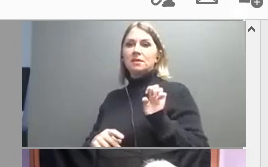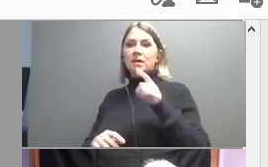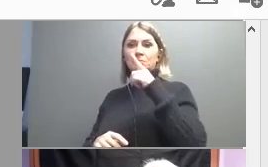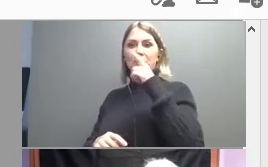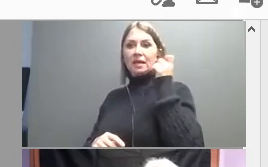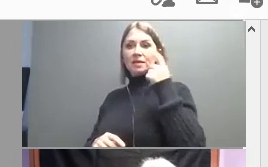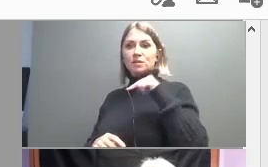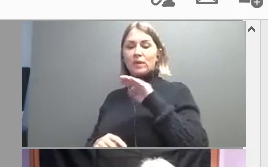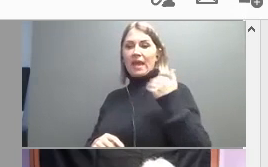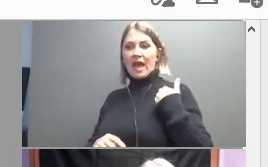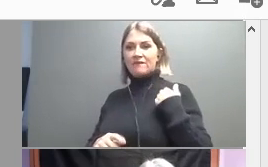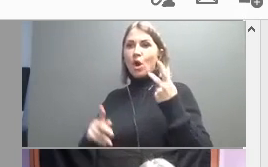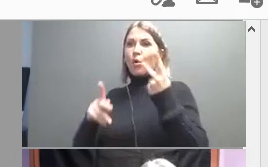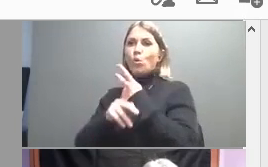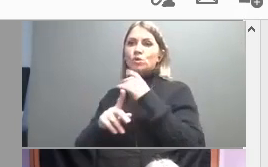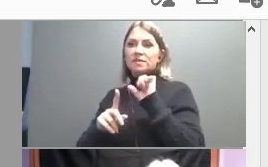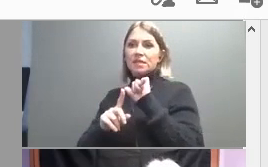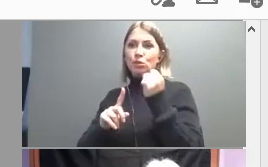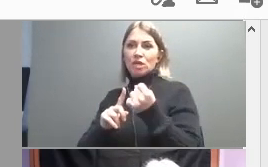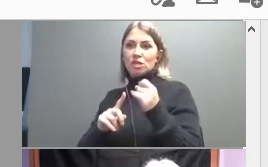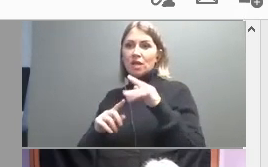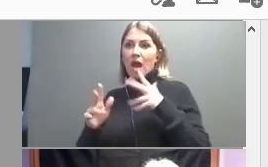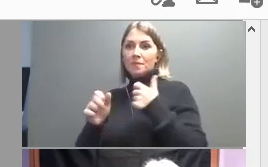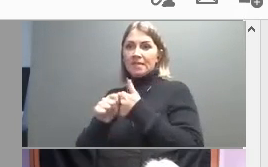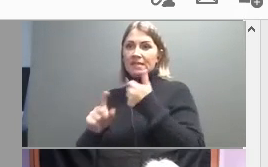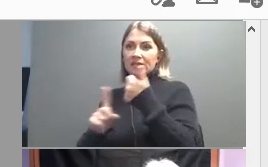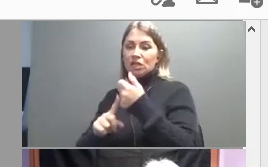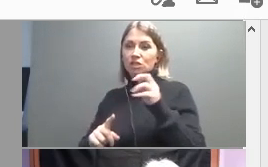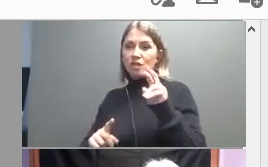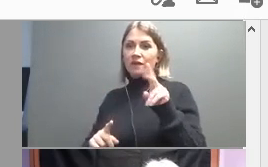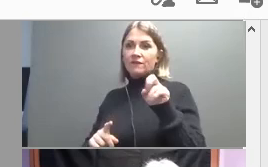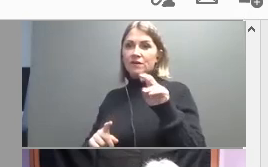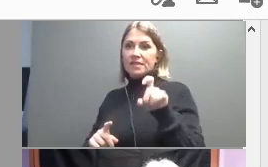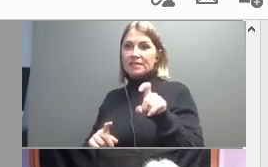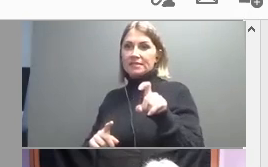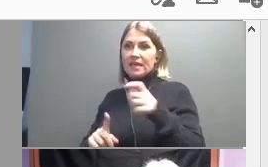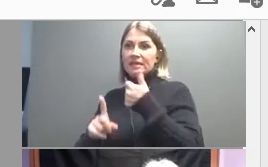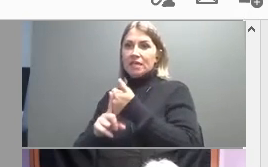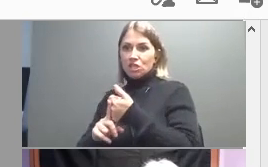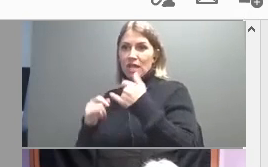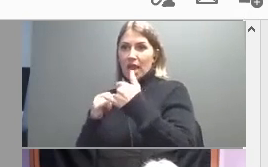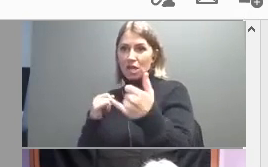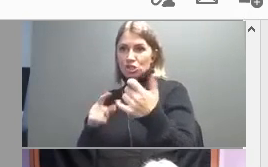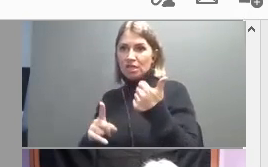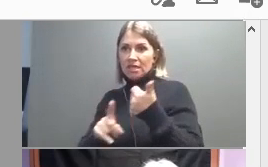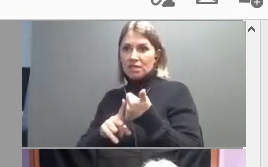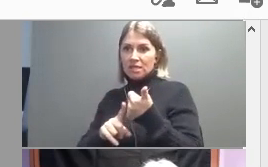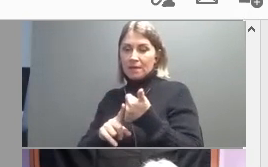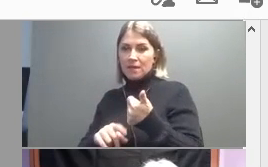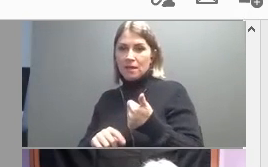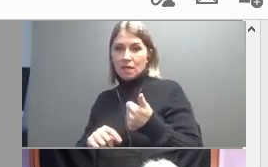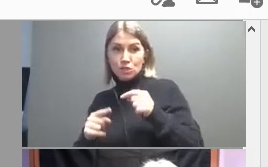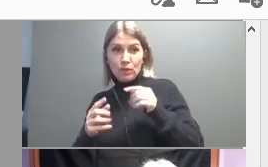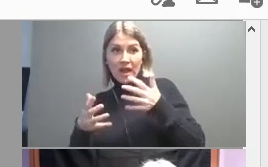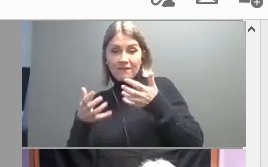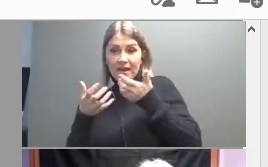are, worst case scenario, we are updating every vertex and every edge every time. Right, because you have like a nested loop of